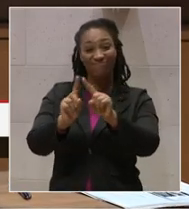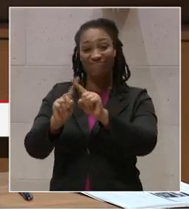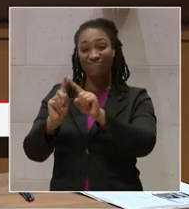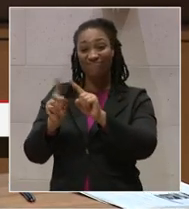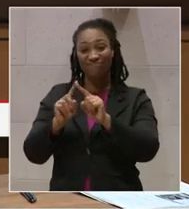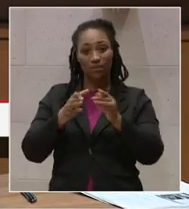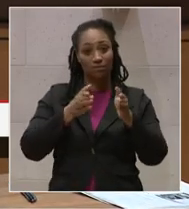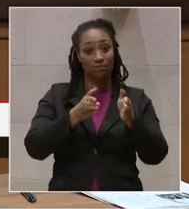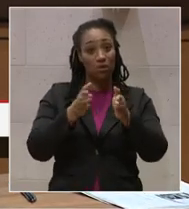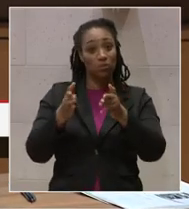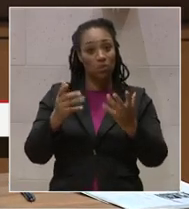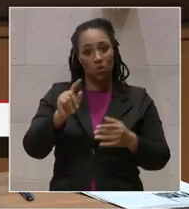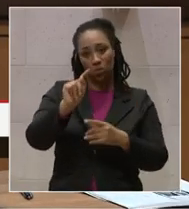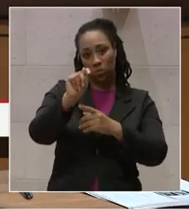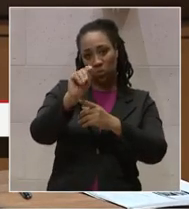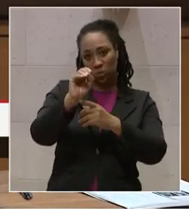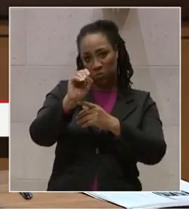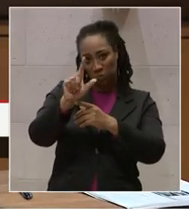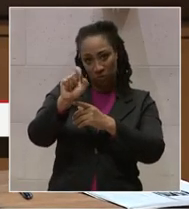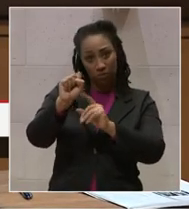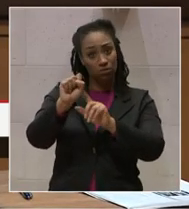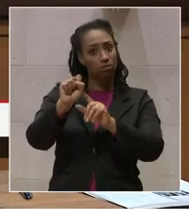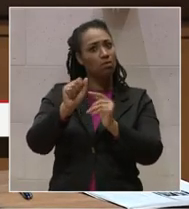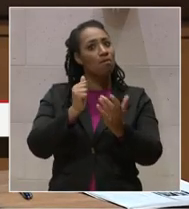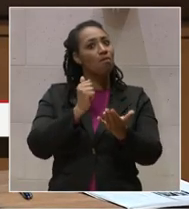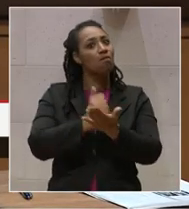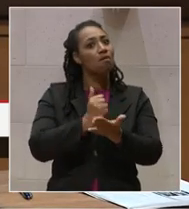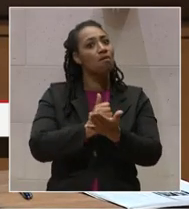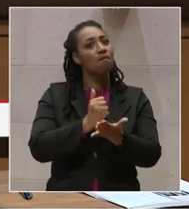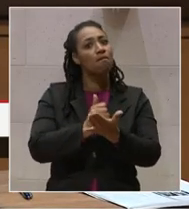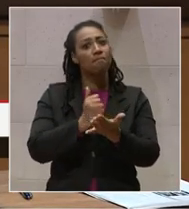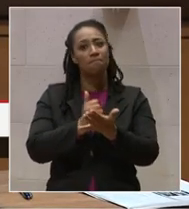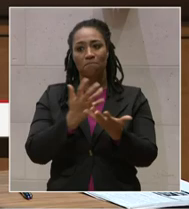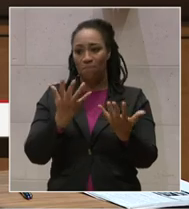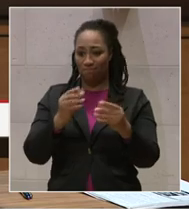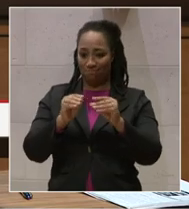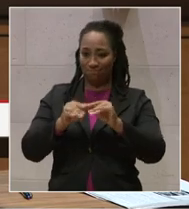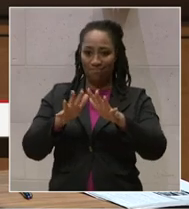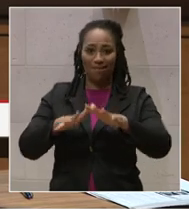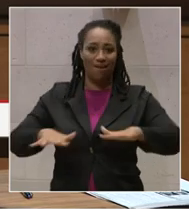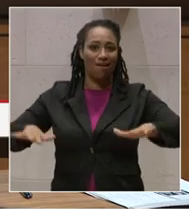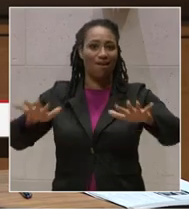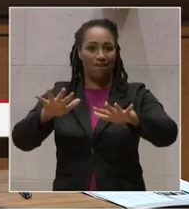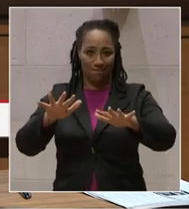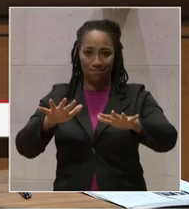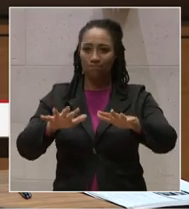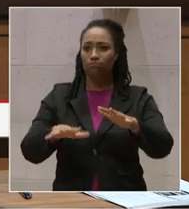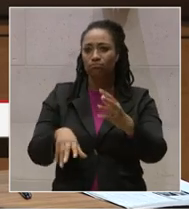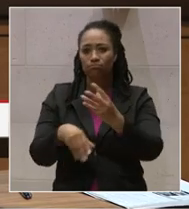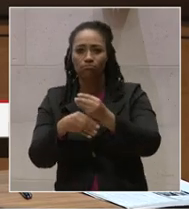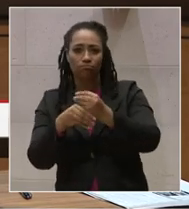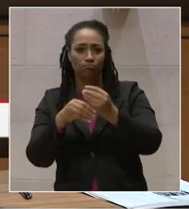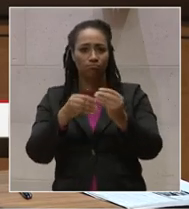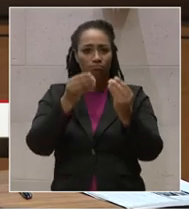entitlements, and around transit-oriented development in Southwest waterfront area. It's a mixed-income community.